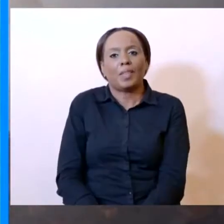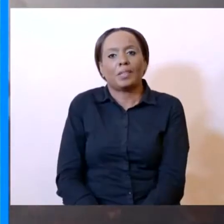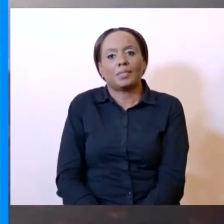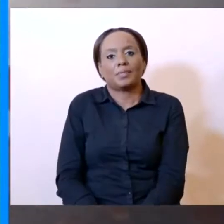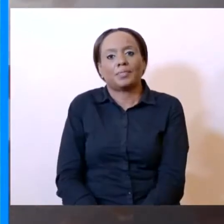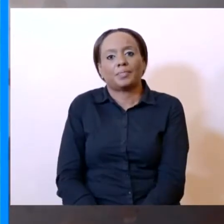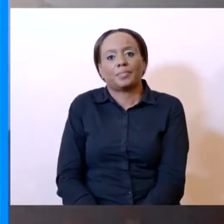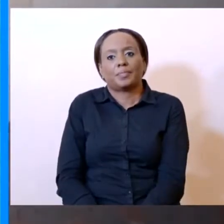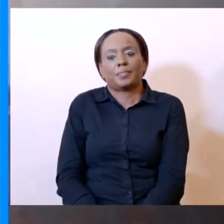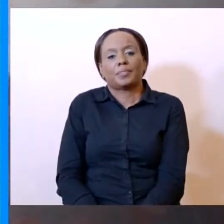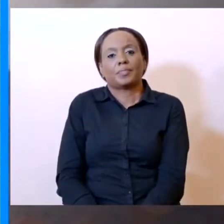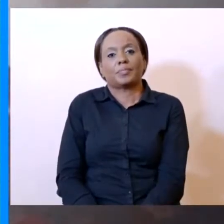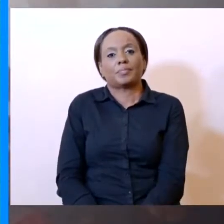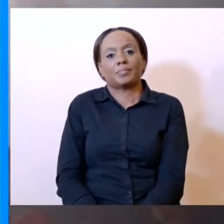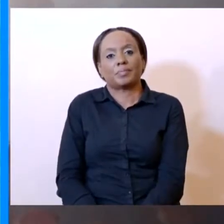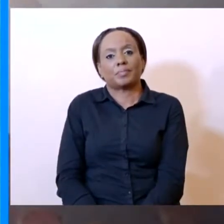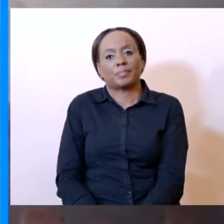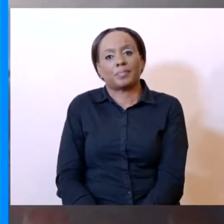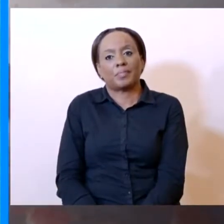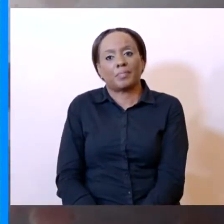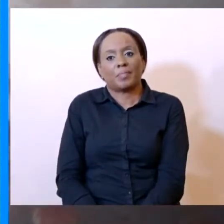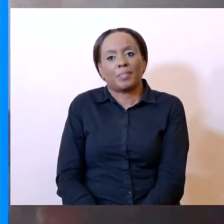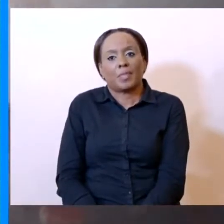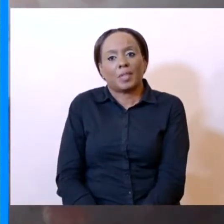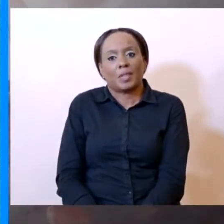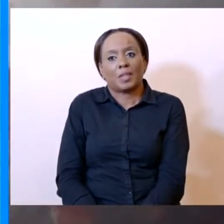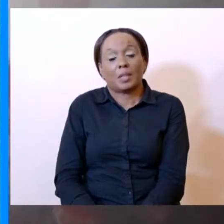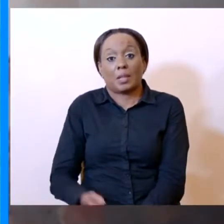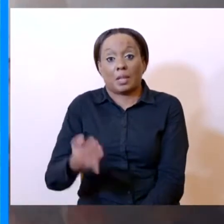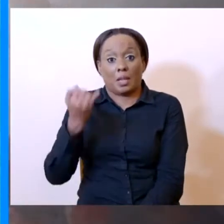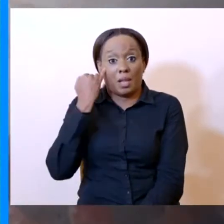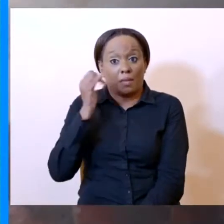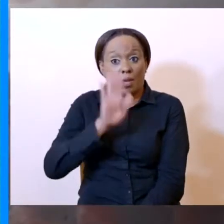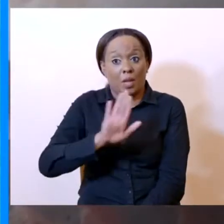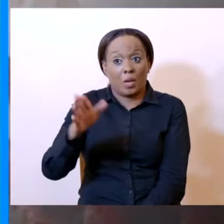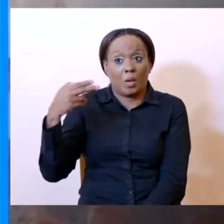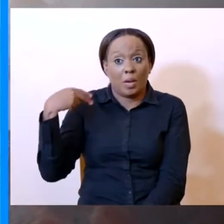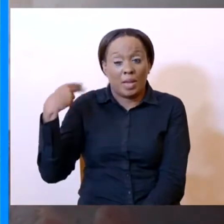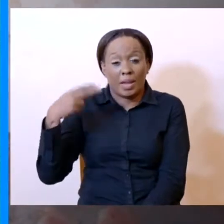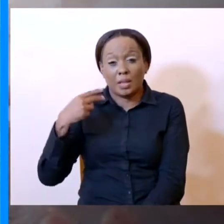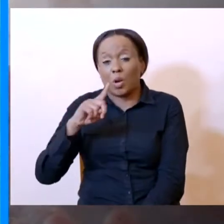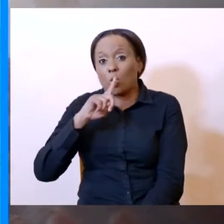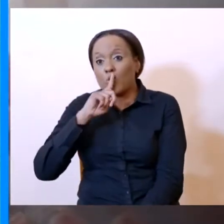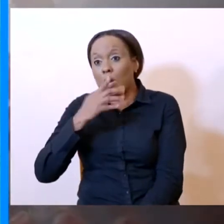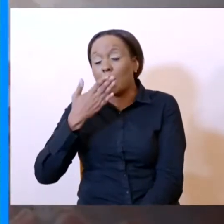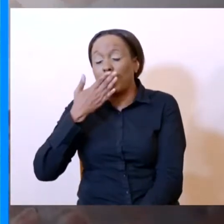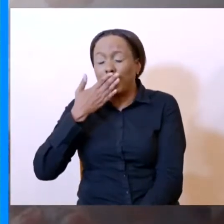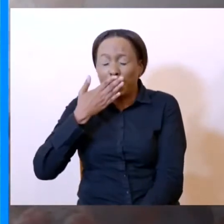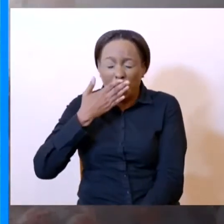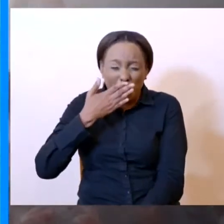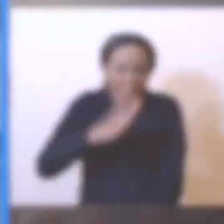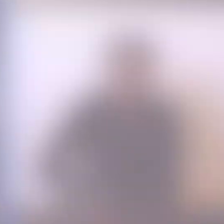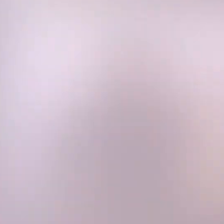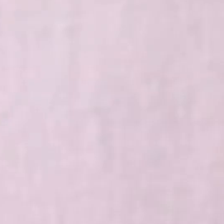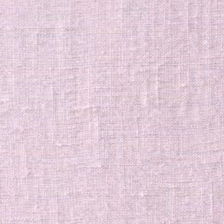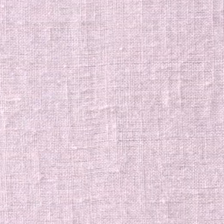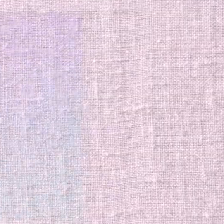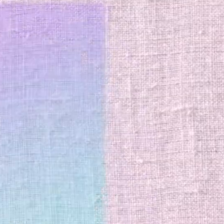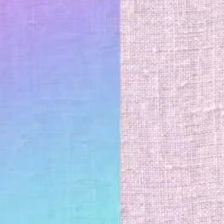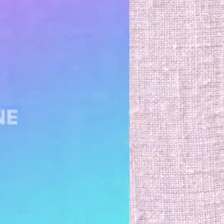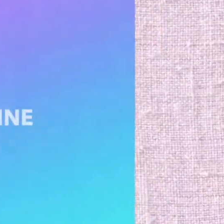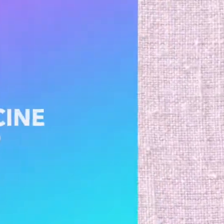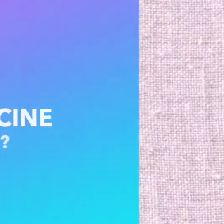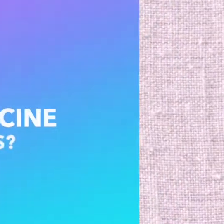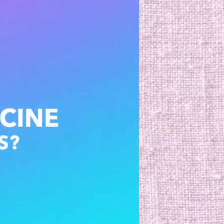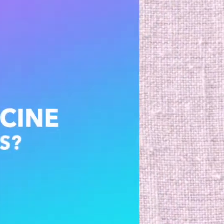If you have, as some of the panelists have said, a history of a severe allergic reaction. Now, this has to be